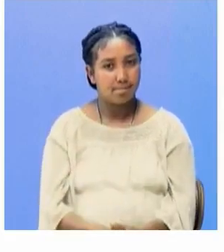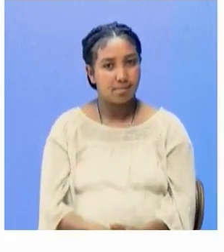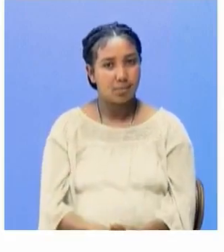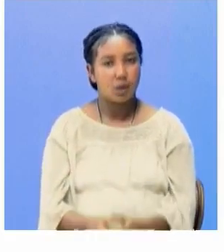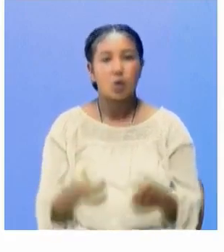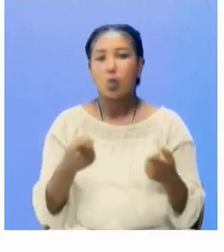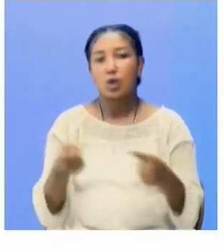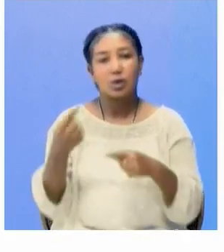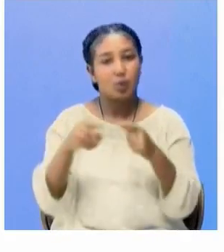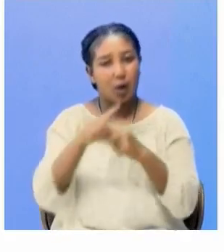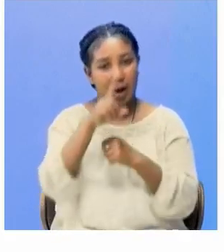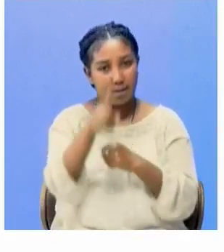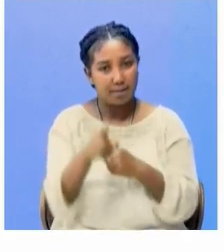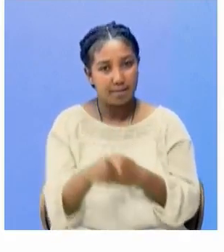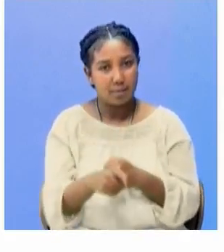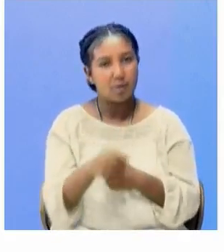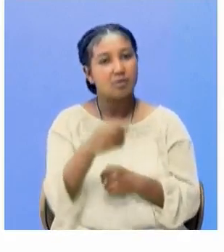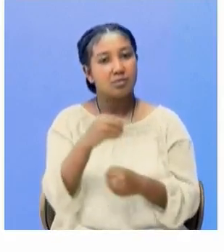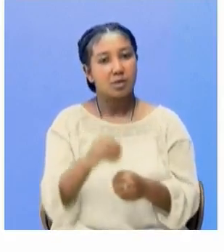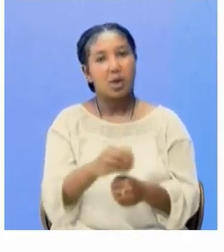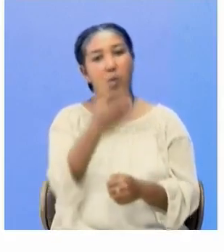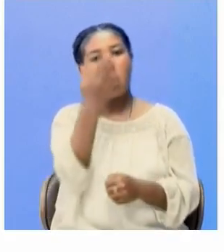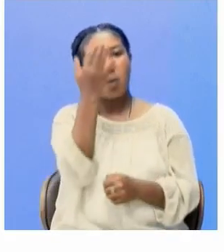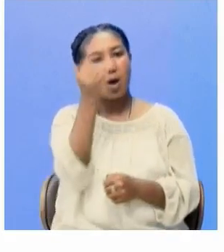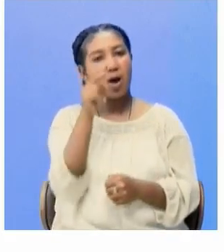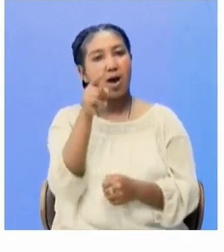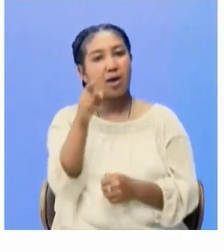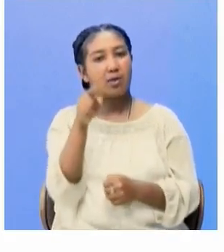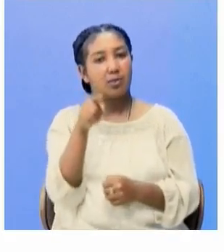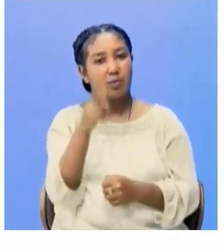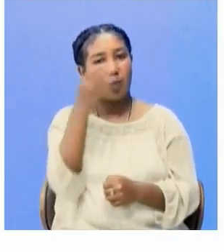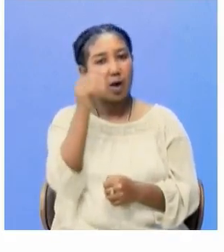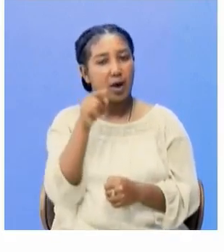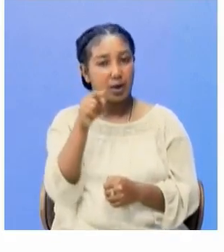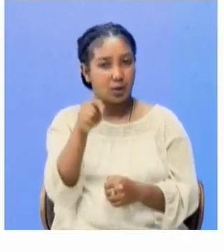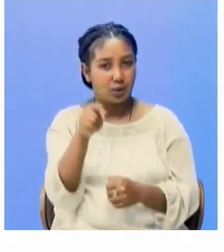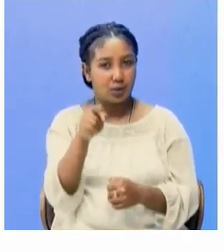When did you come? Why? Why are you?